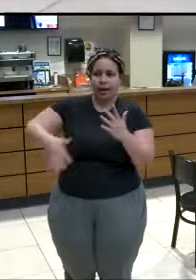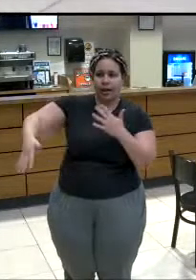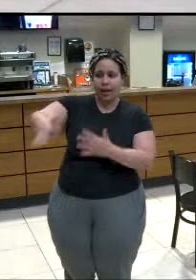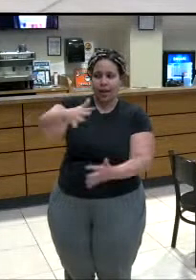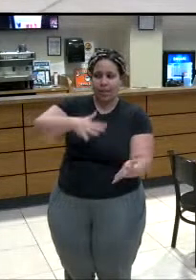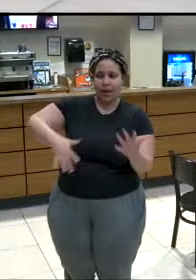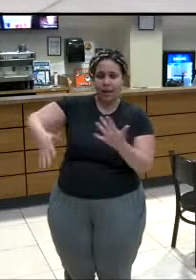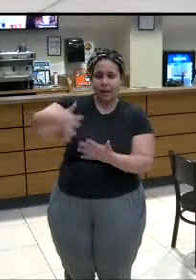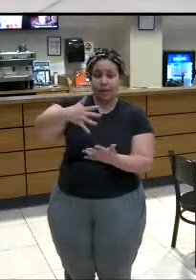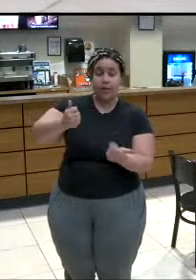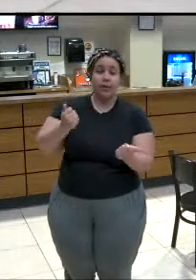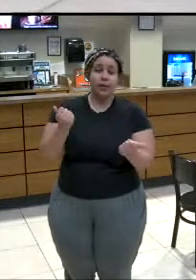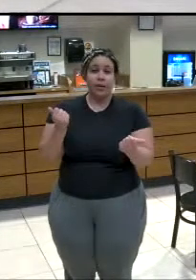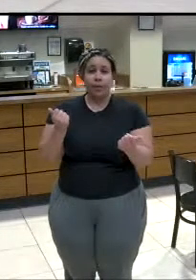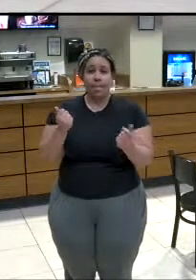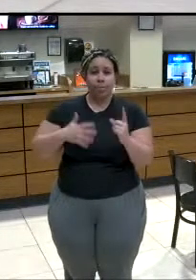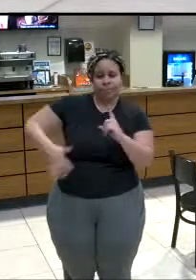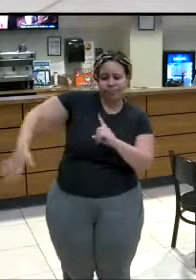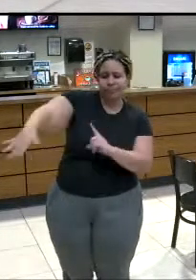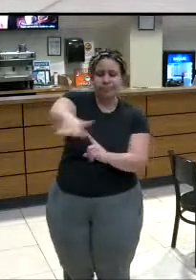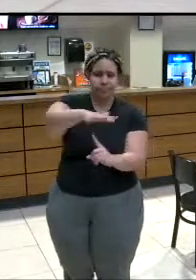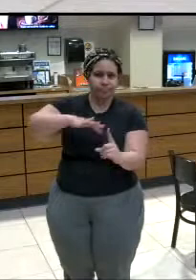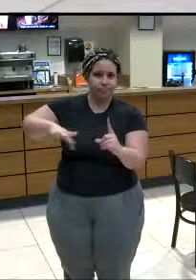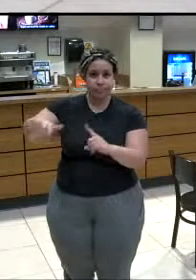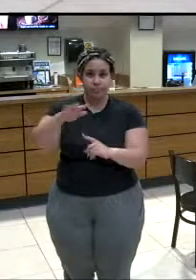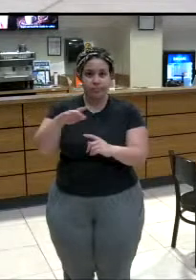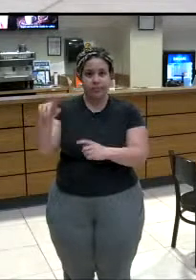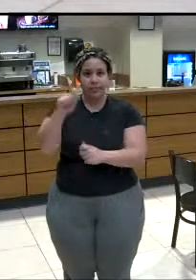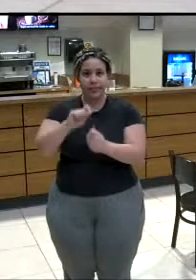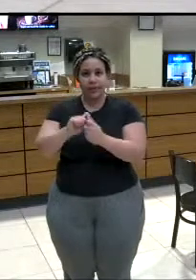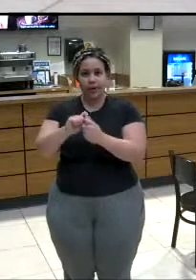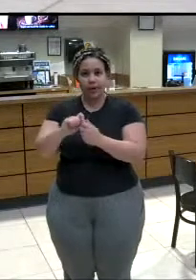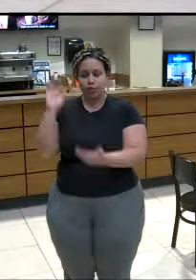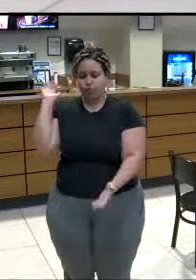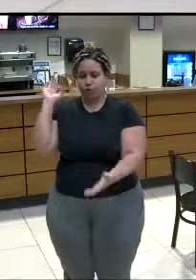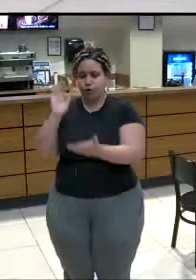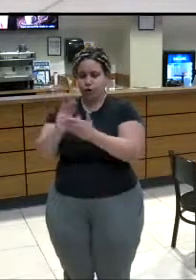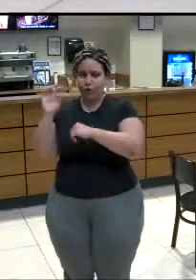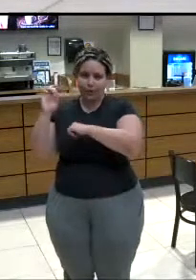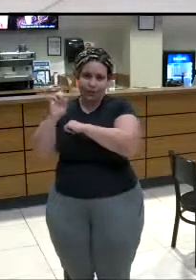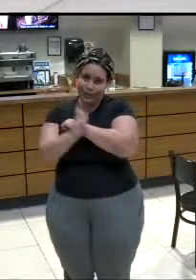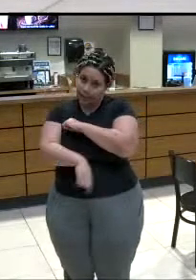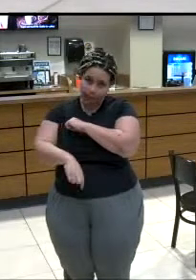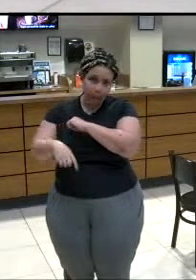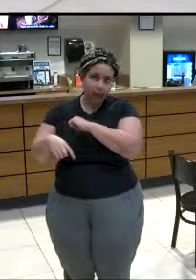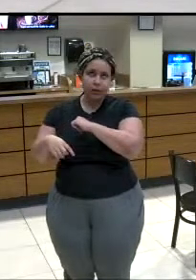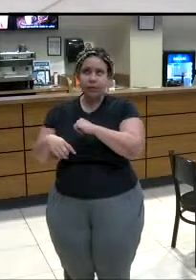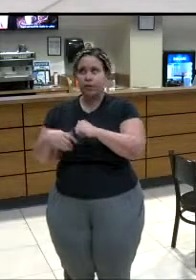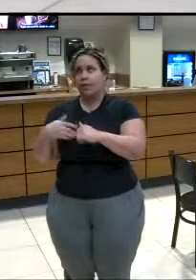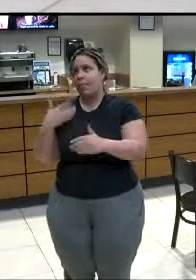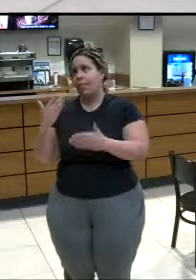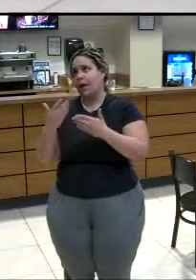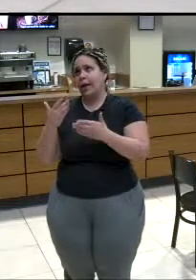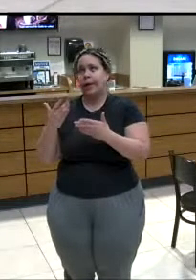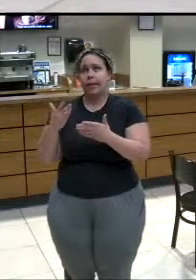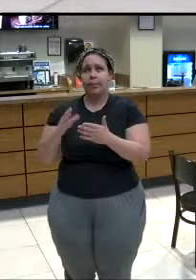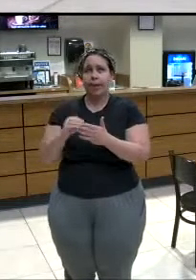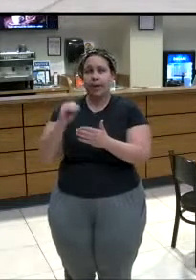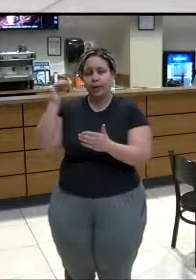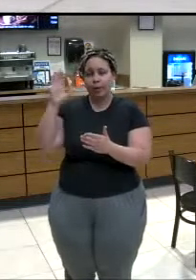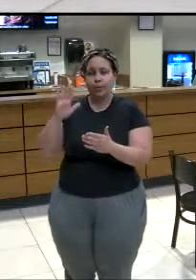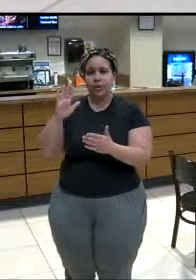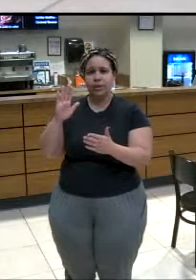PBIS then certain areas it would reduce discipline. It may reduce student feelings,